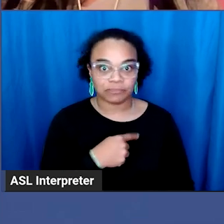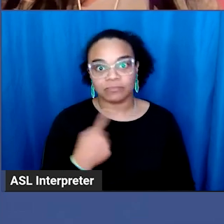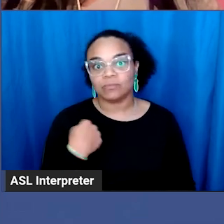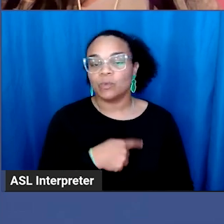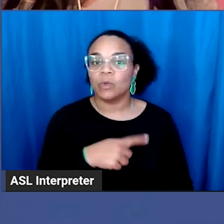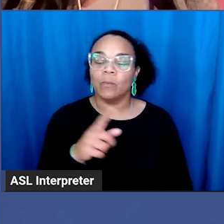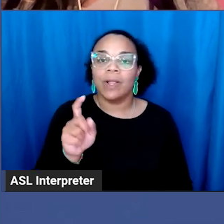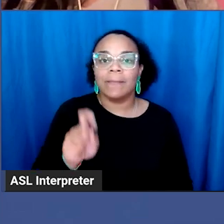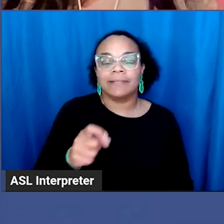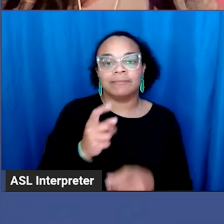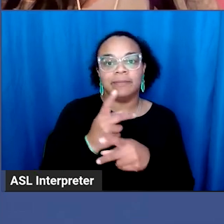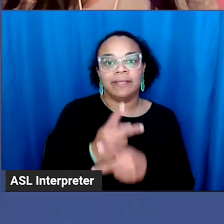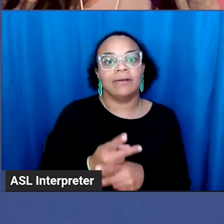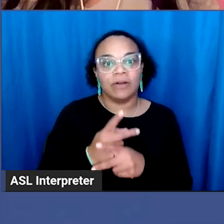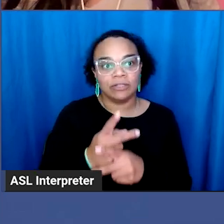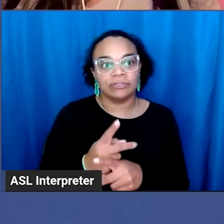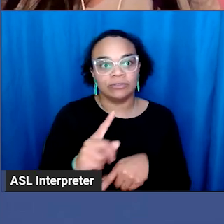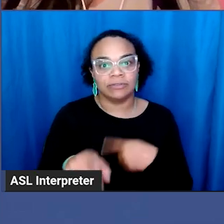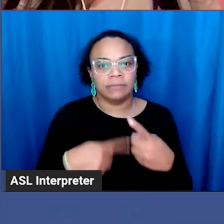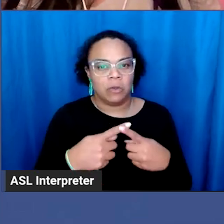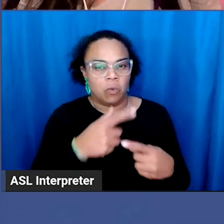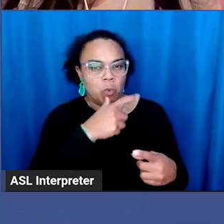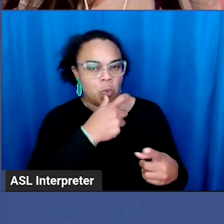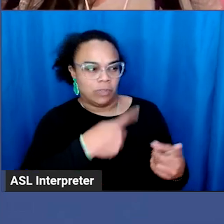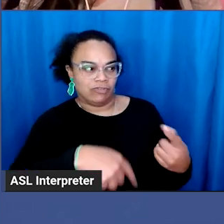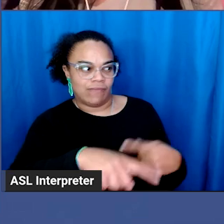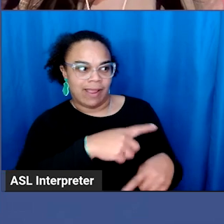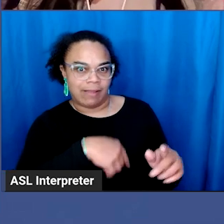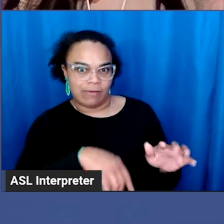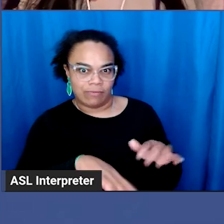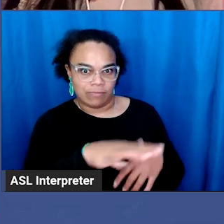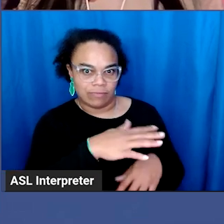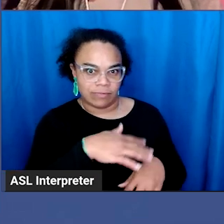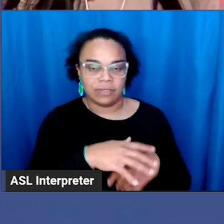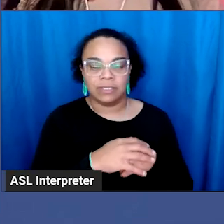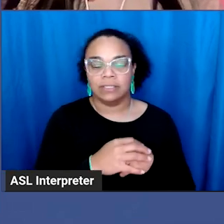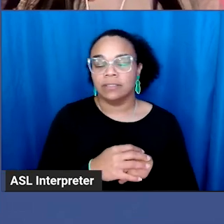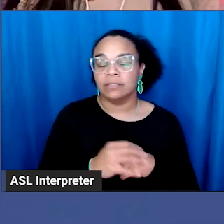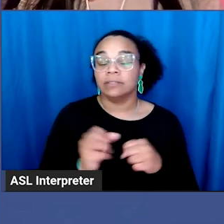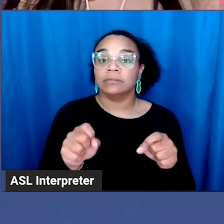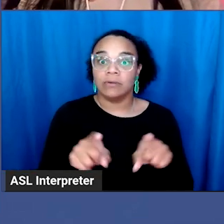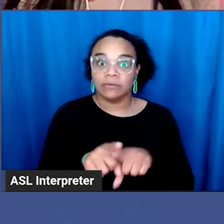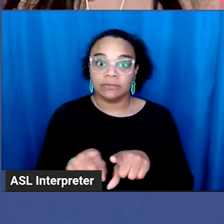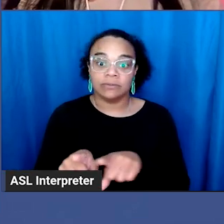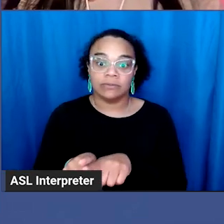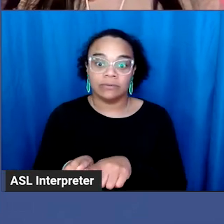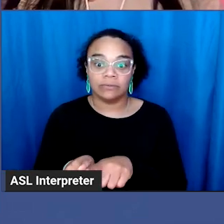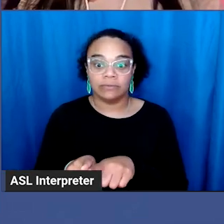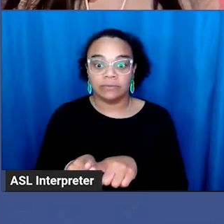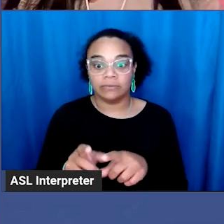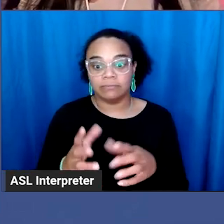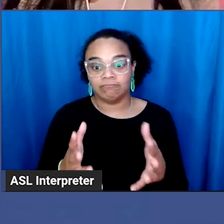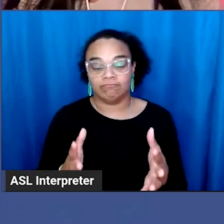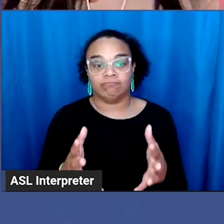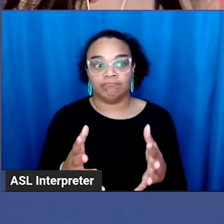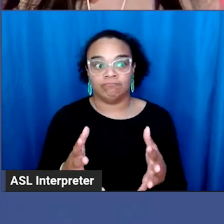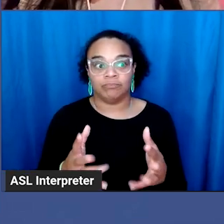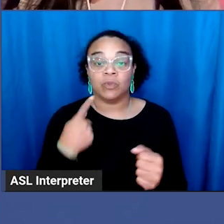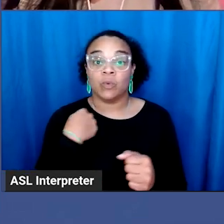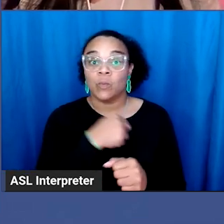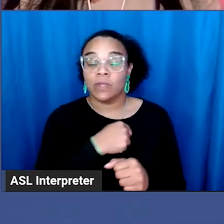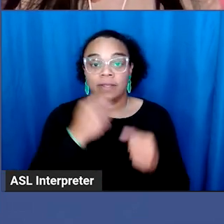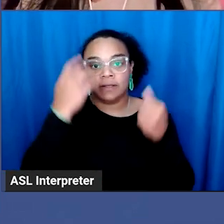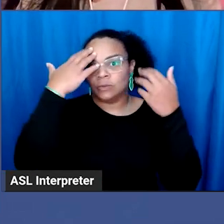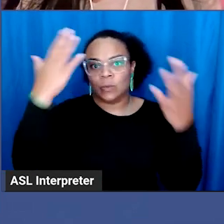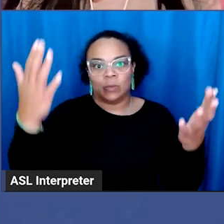need to be cautious of who is around us. And also, you know, we don't know what other